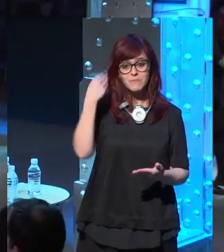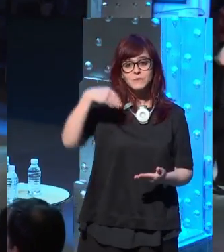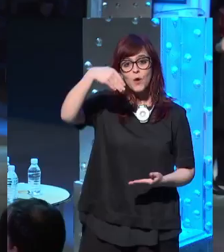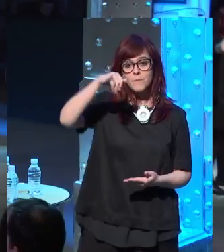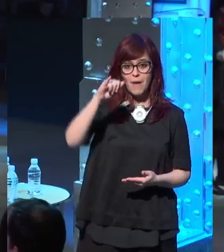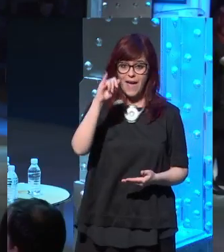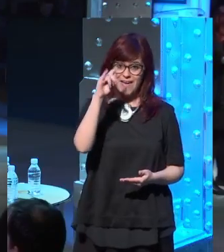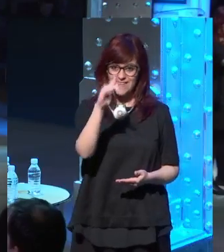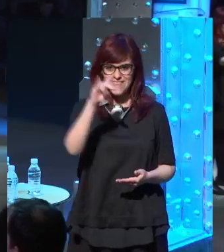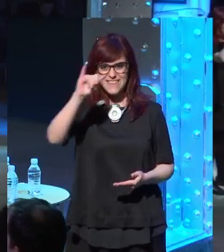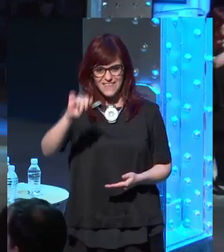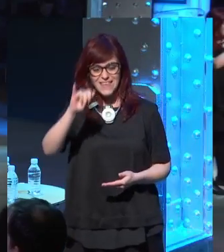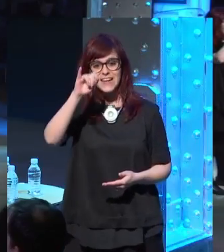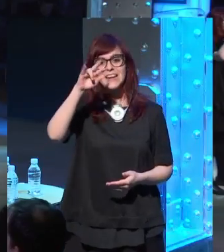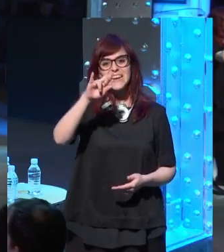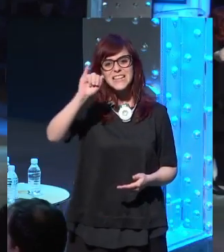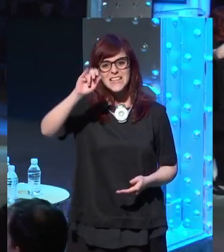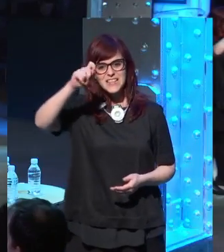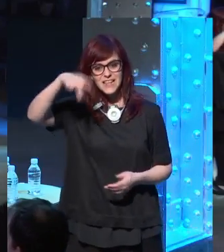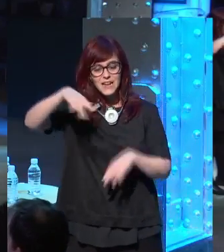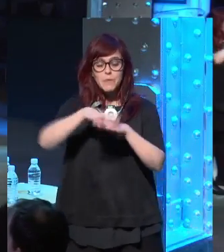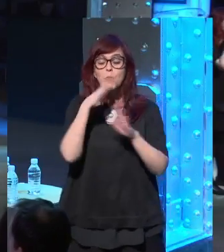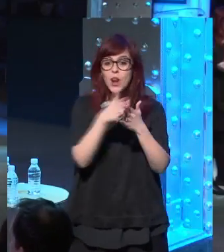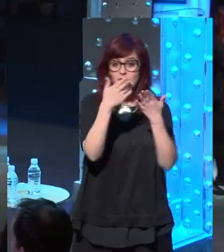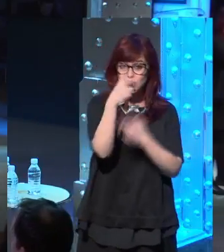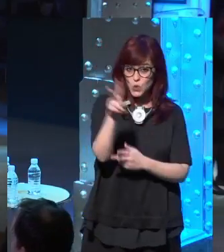next guest, Meik Wiking,